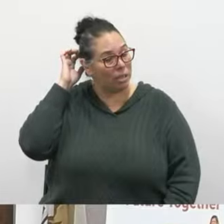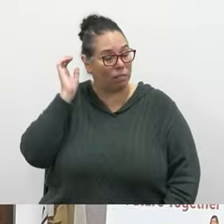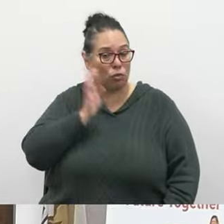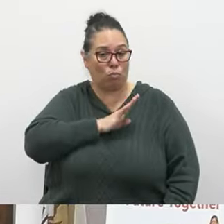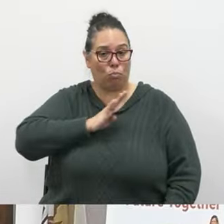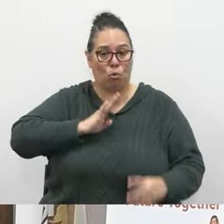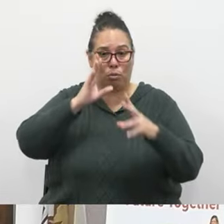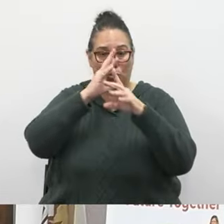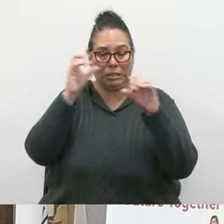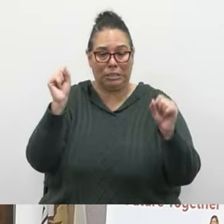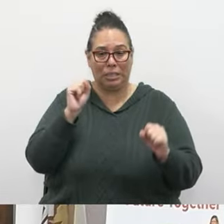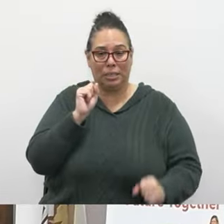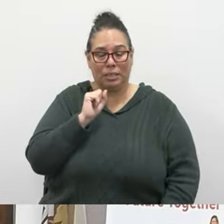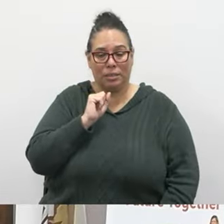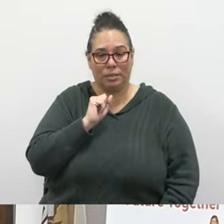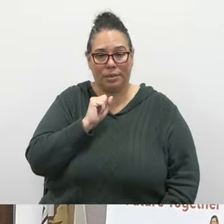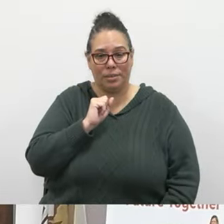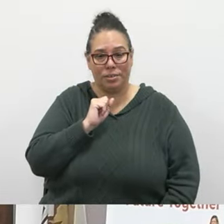president?